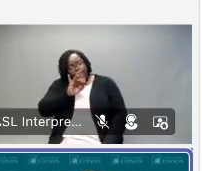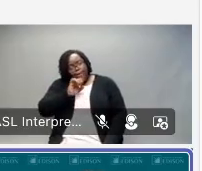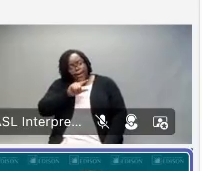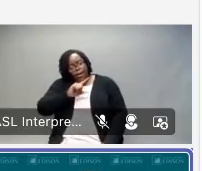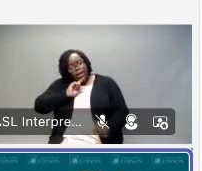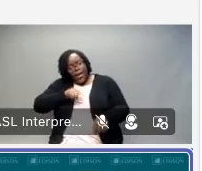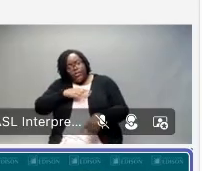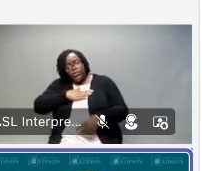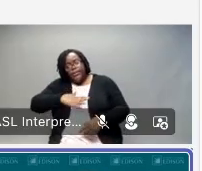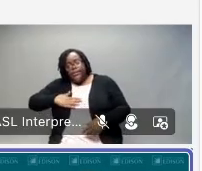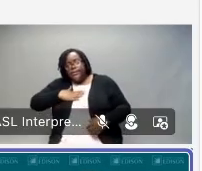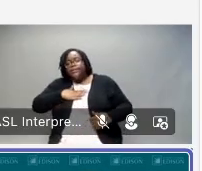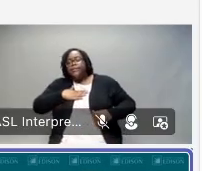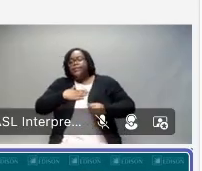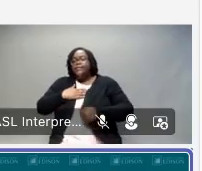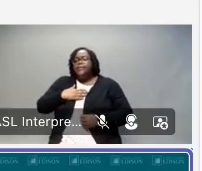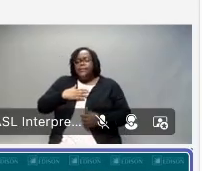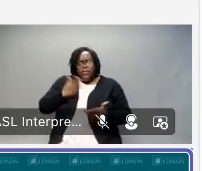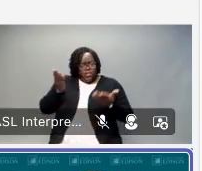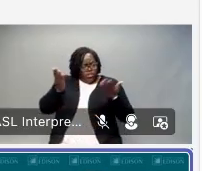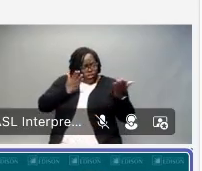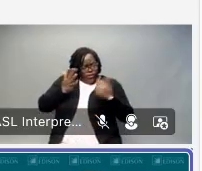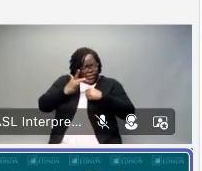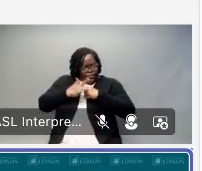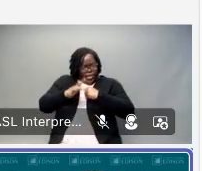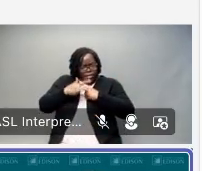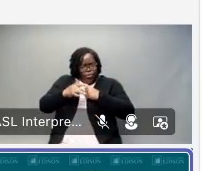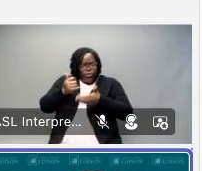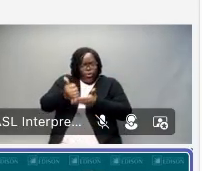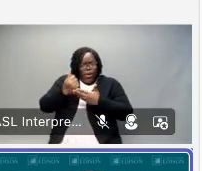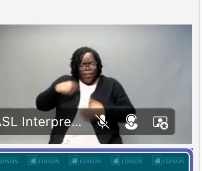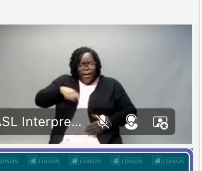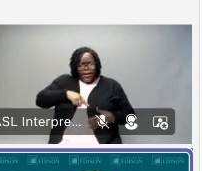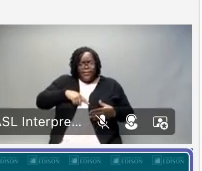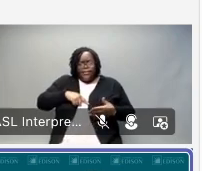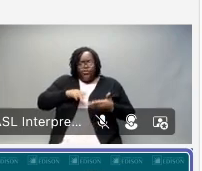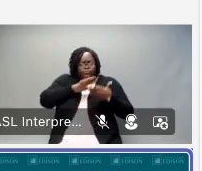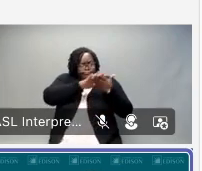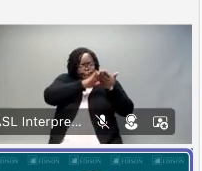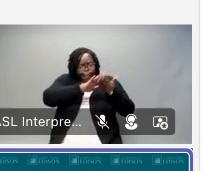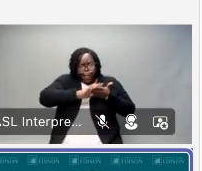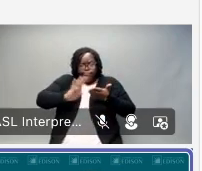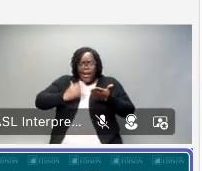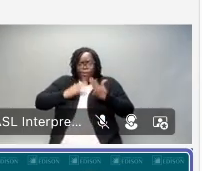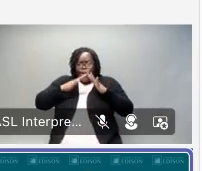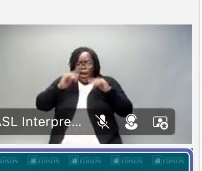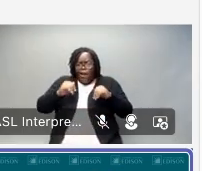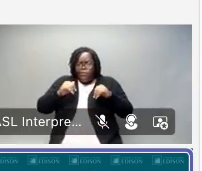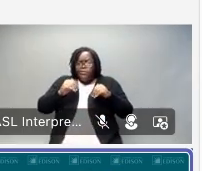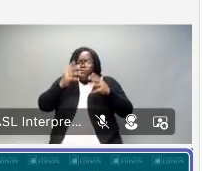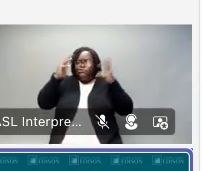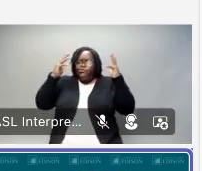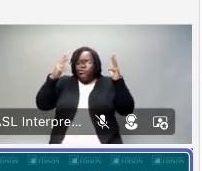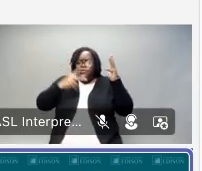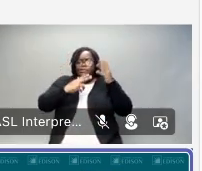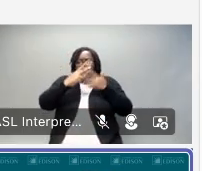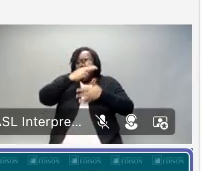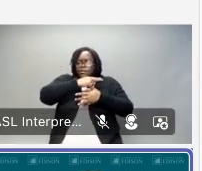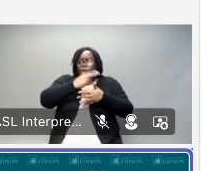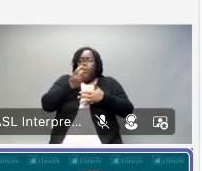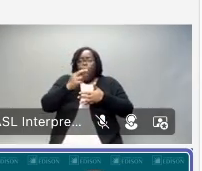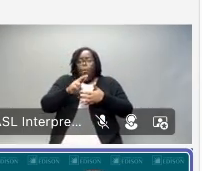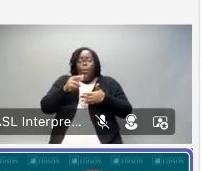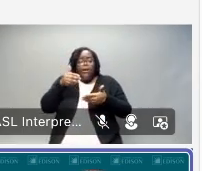answer this one. Is there a service available to assist us with clearing brush around our homes and or